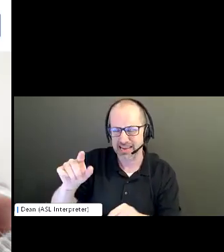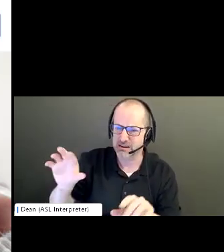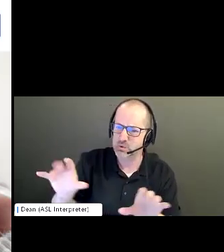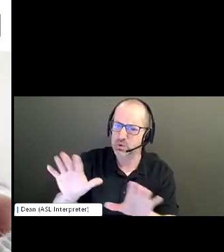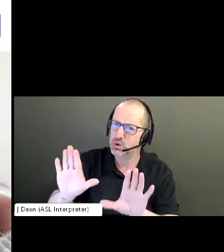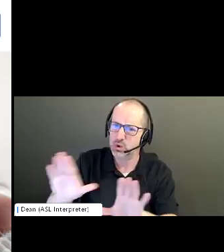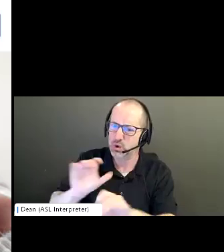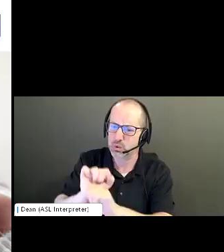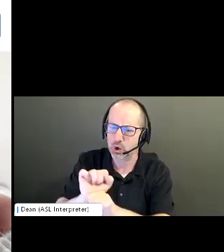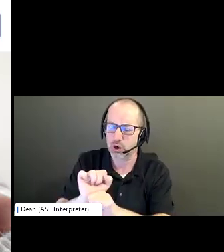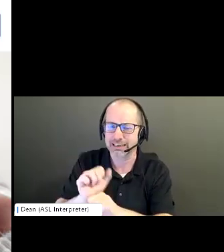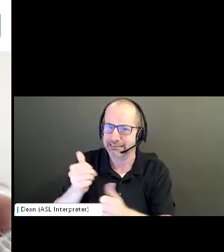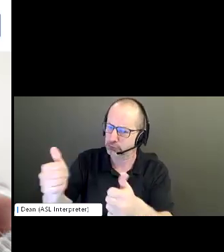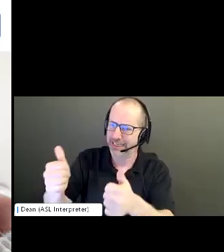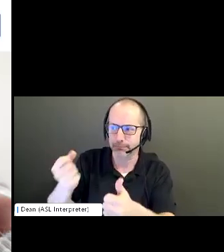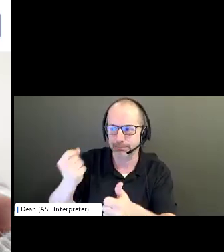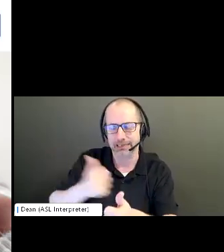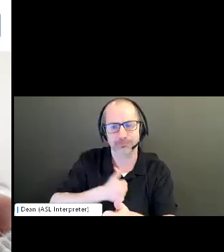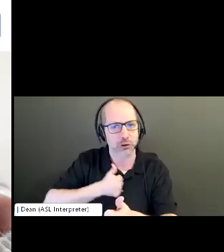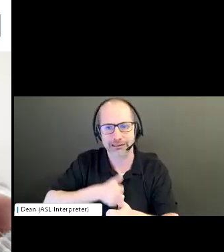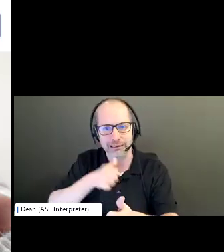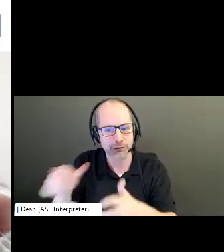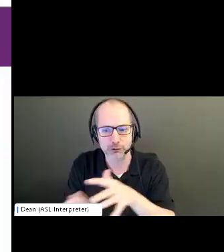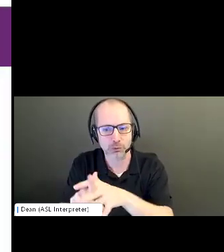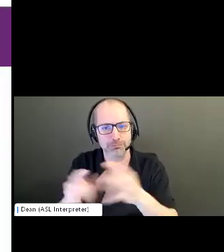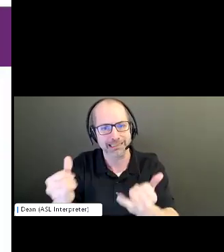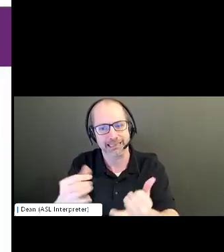have another opportunity to hear from them, I'm quite sure.